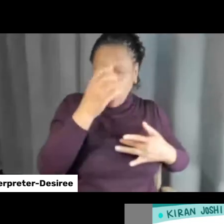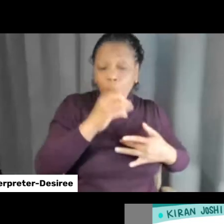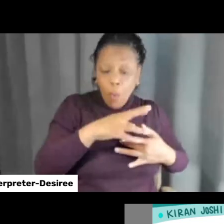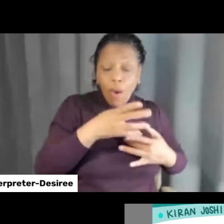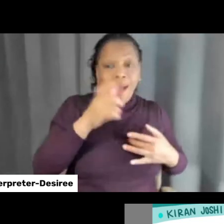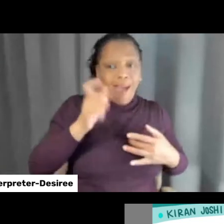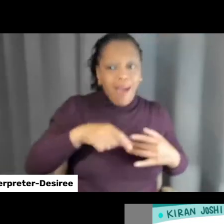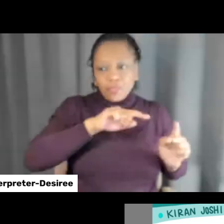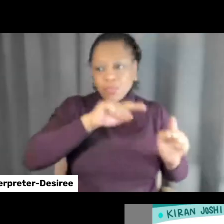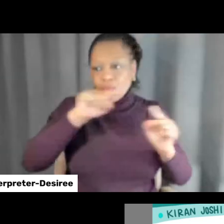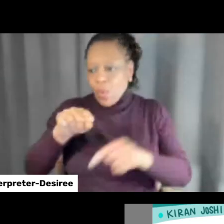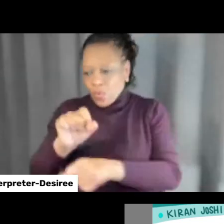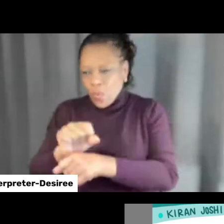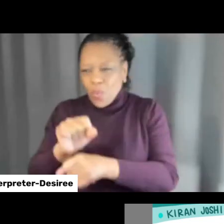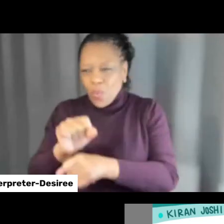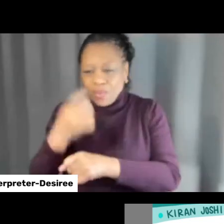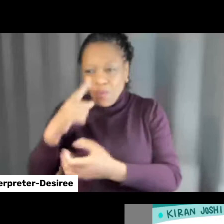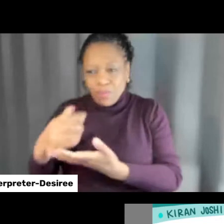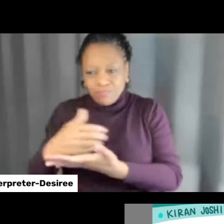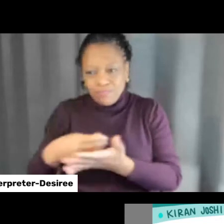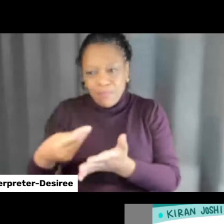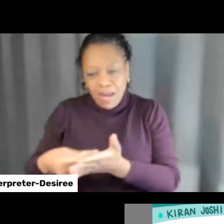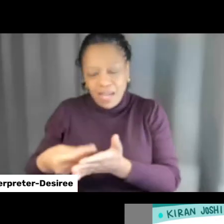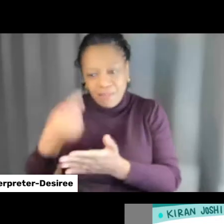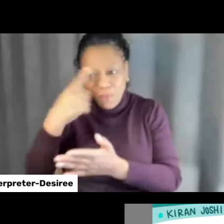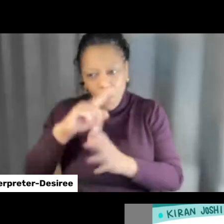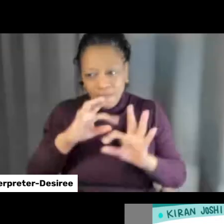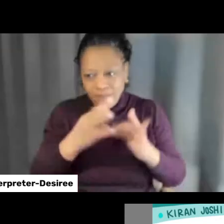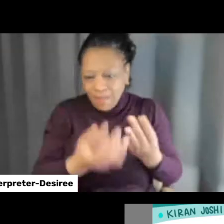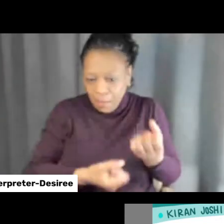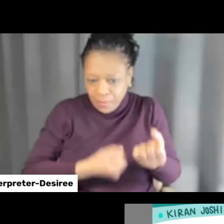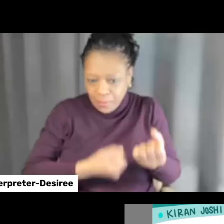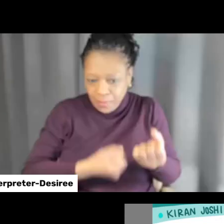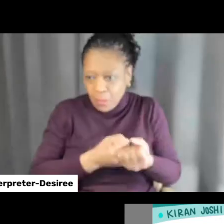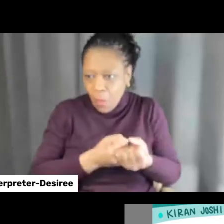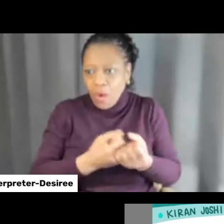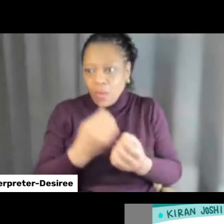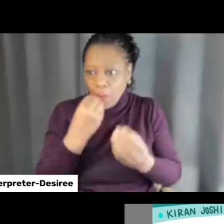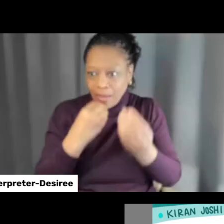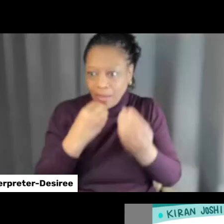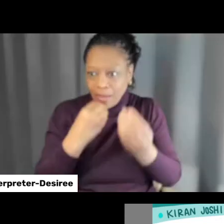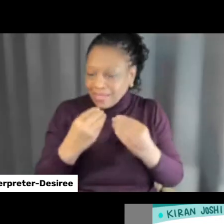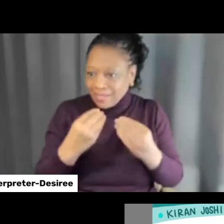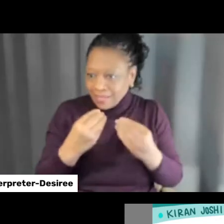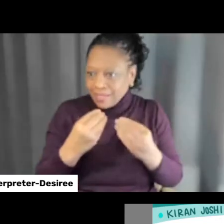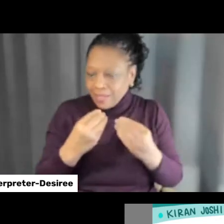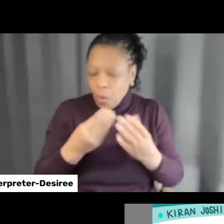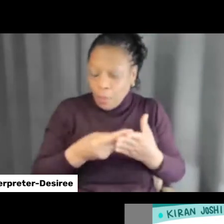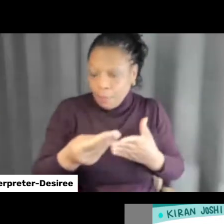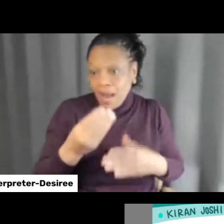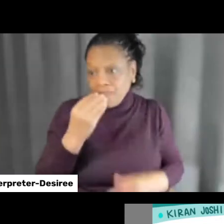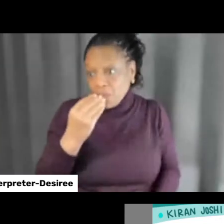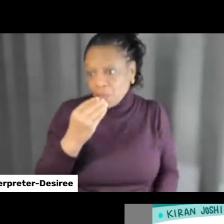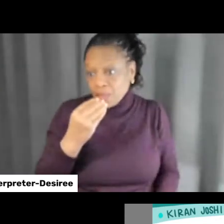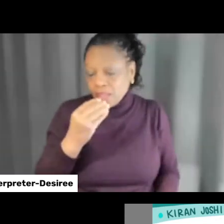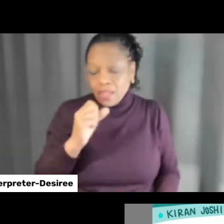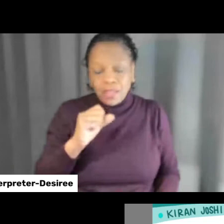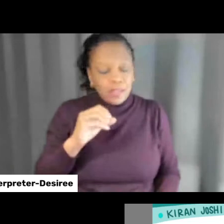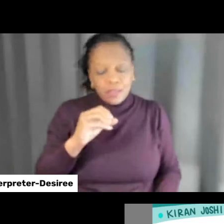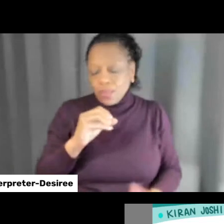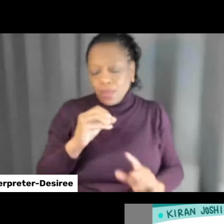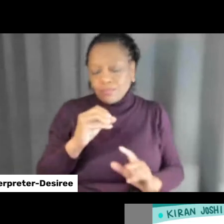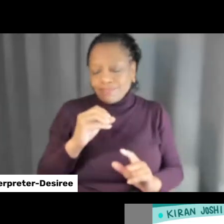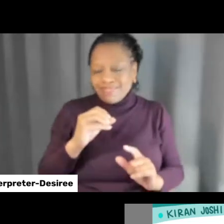choice. And I think in 2022 in our country, no one should have to face that. And I think the implementation of the